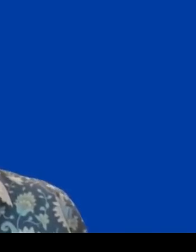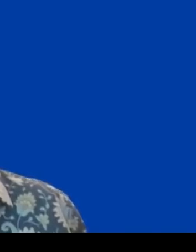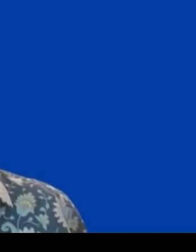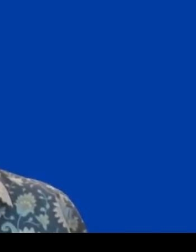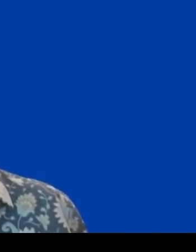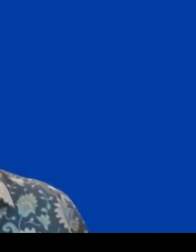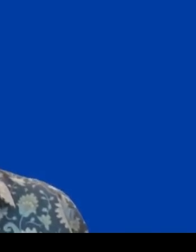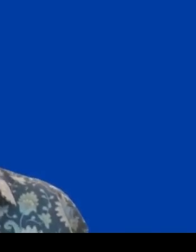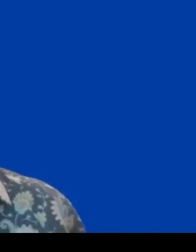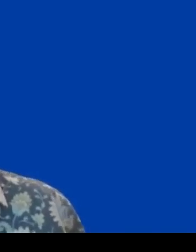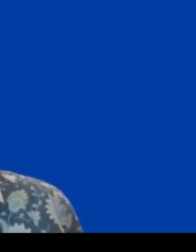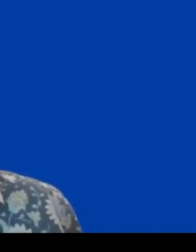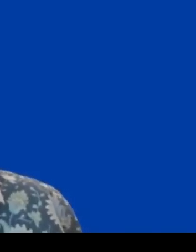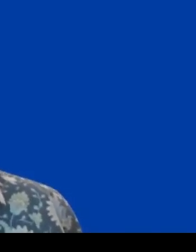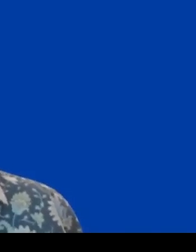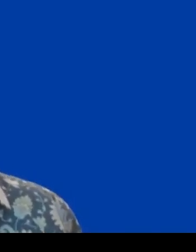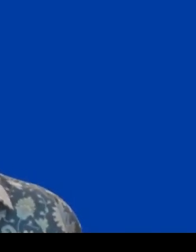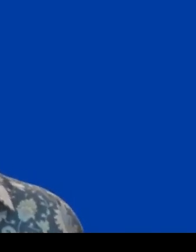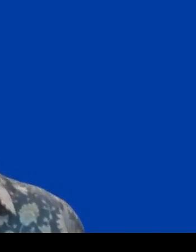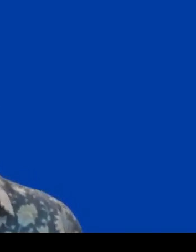minutes. Back at